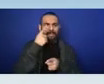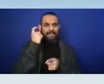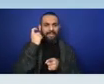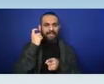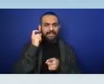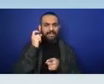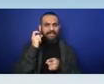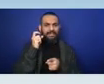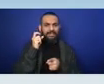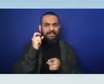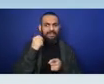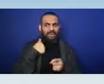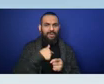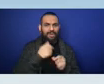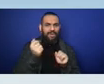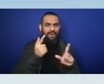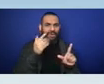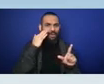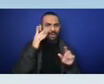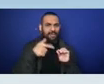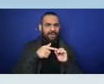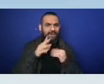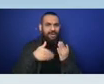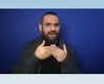wear masking is still,